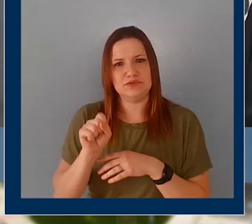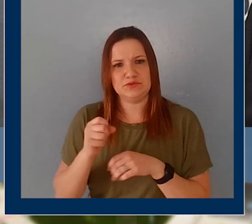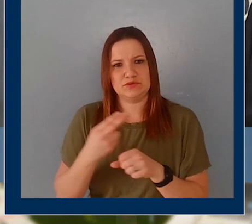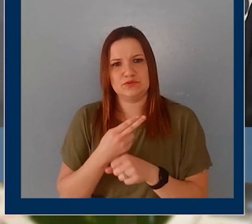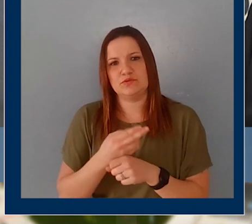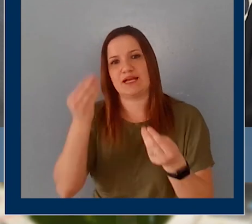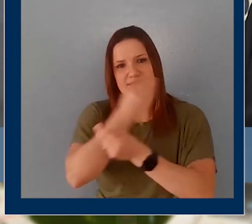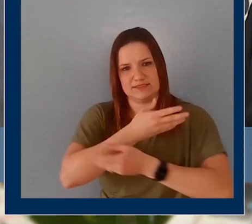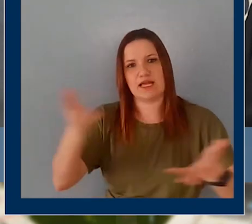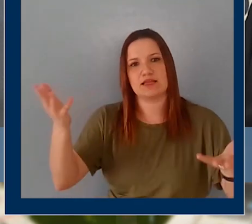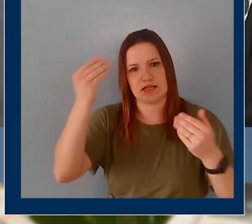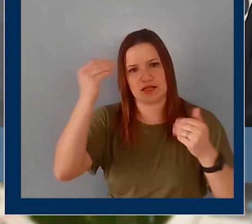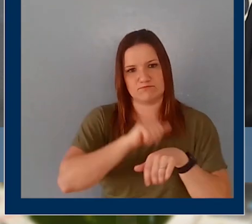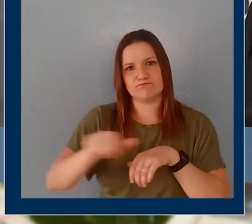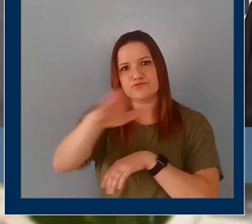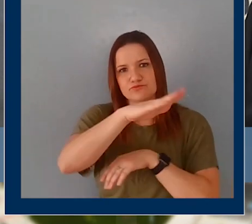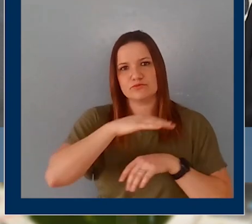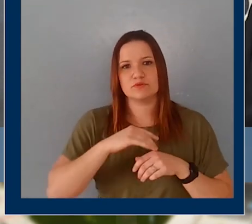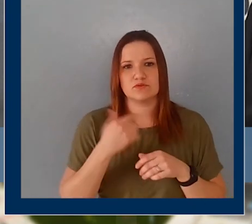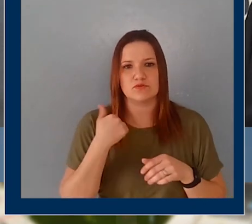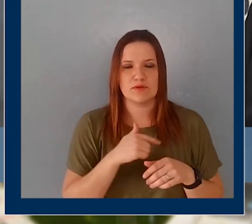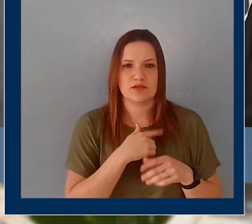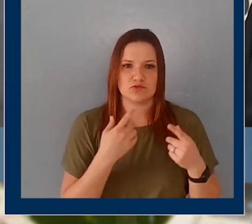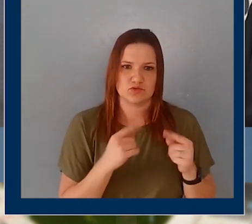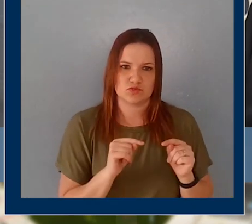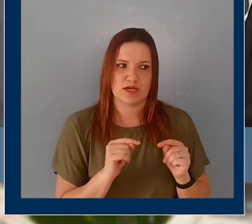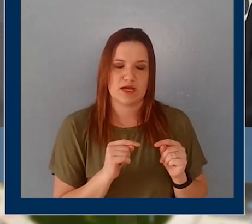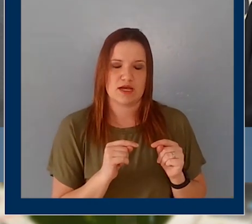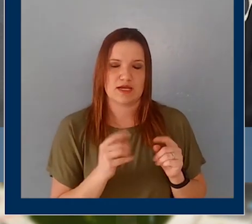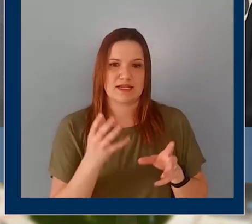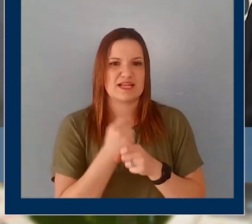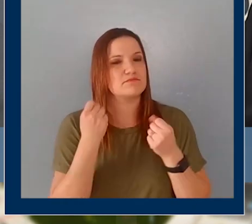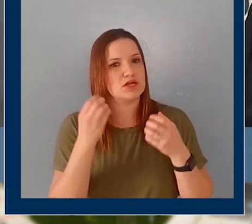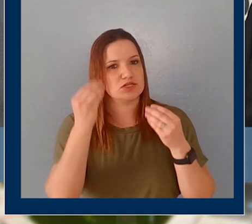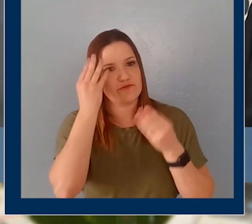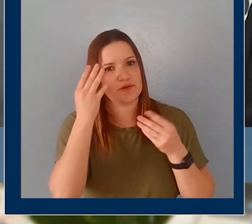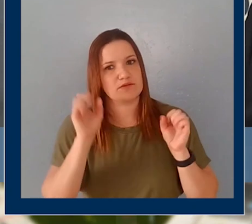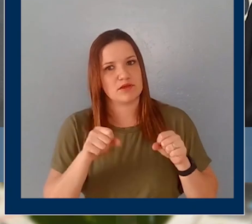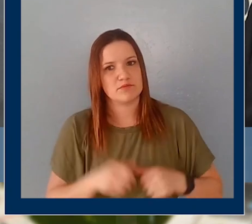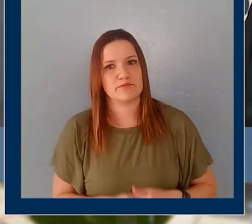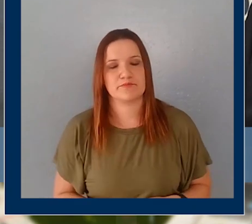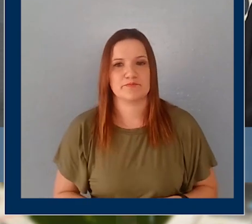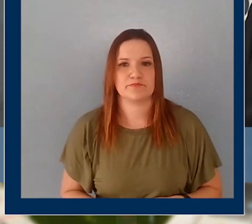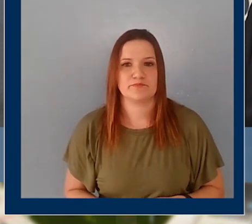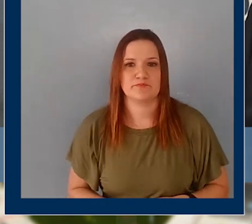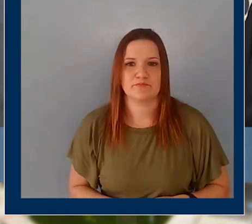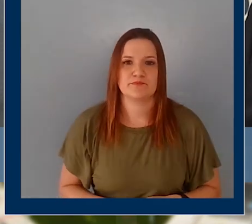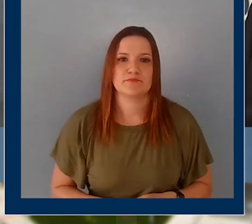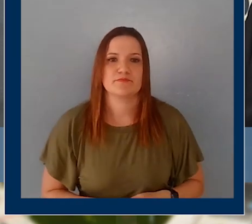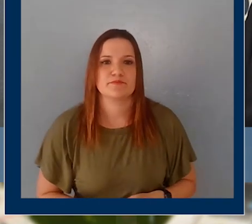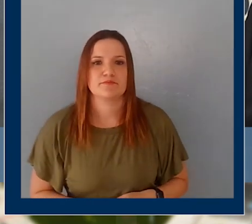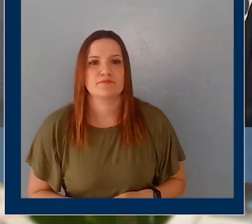what's happening right now with the ambulances, triaging, and then we'll move into crisis care. So why are